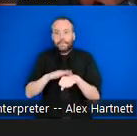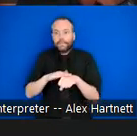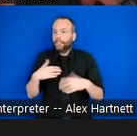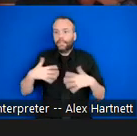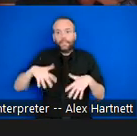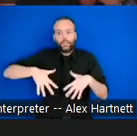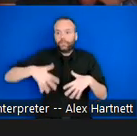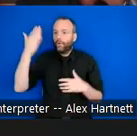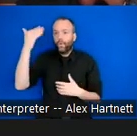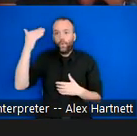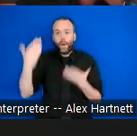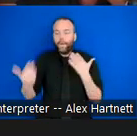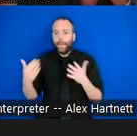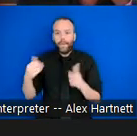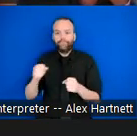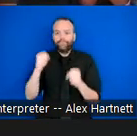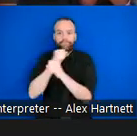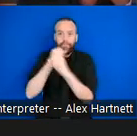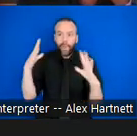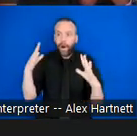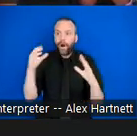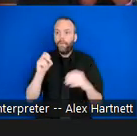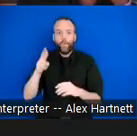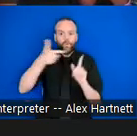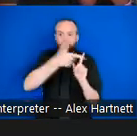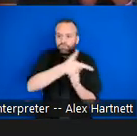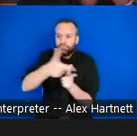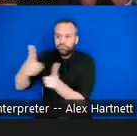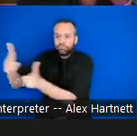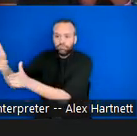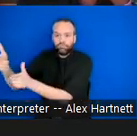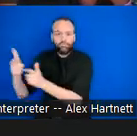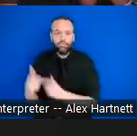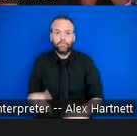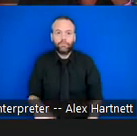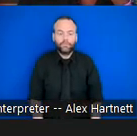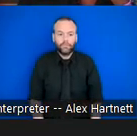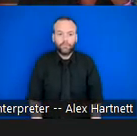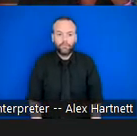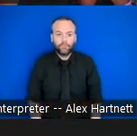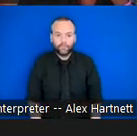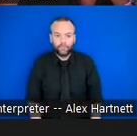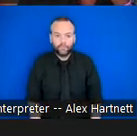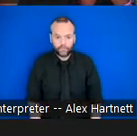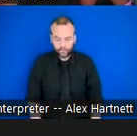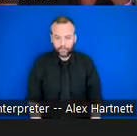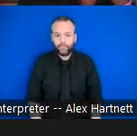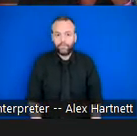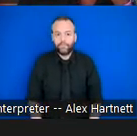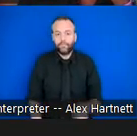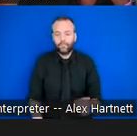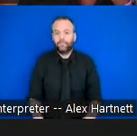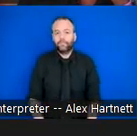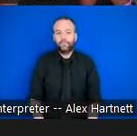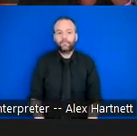U.S. citizen planning to travel overseas to be extra cautious near Pride events. The Colorado Republican Party is calling